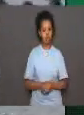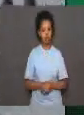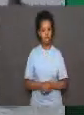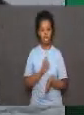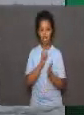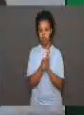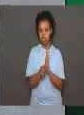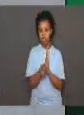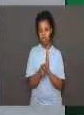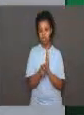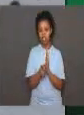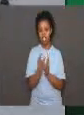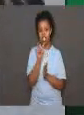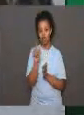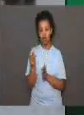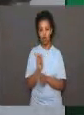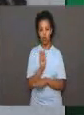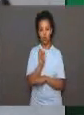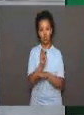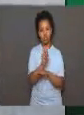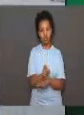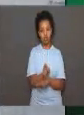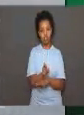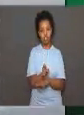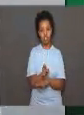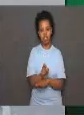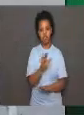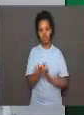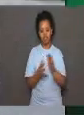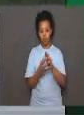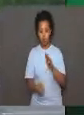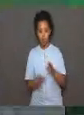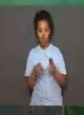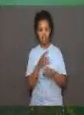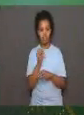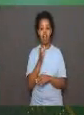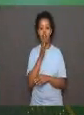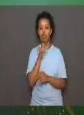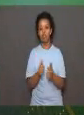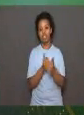For example, a duckling imprints and follows its mother.